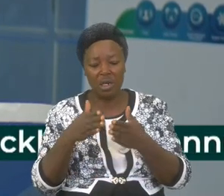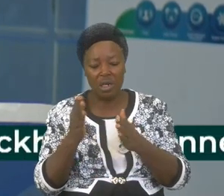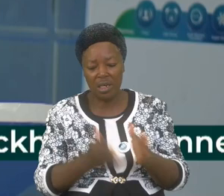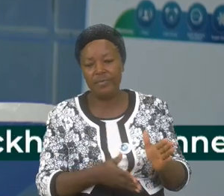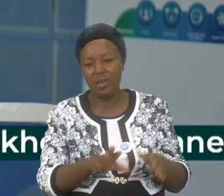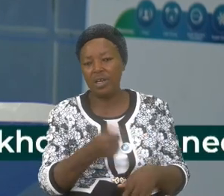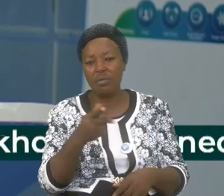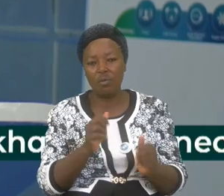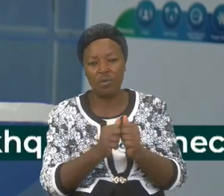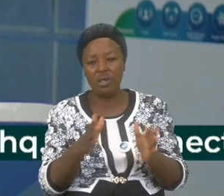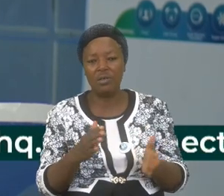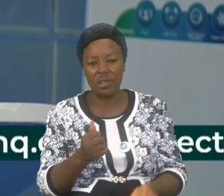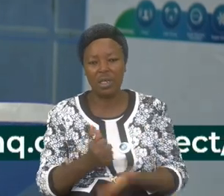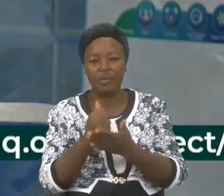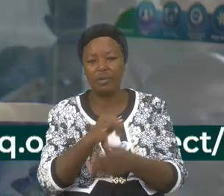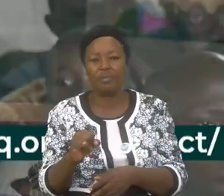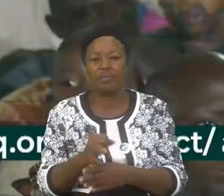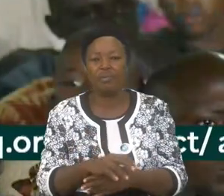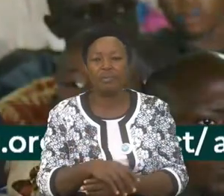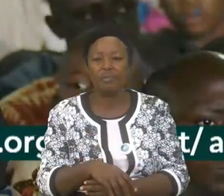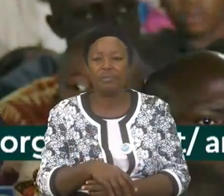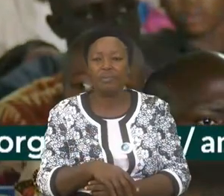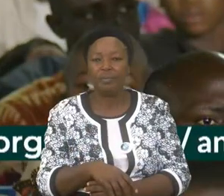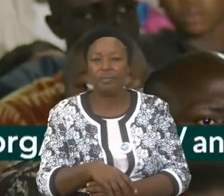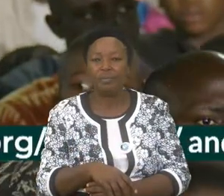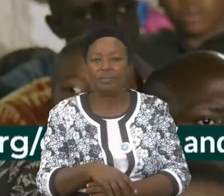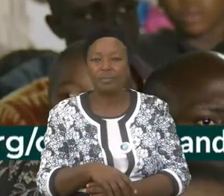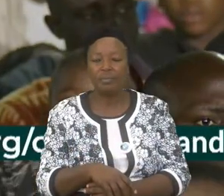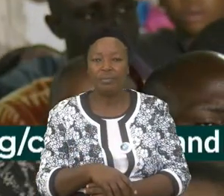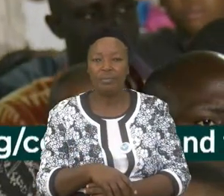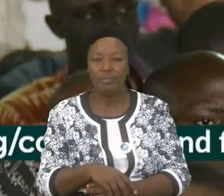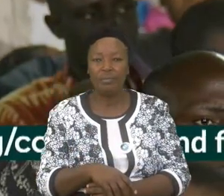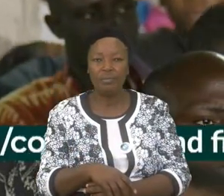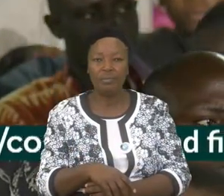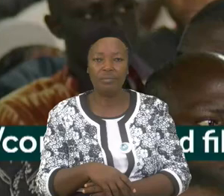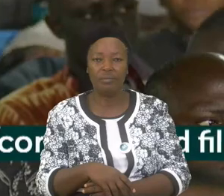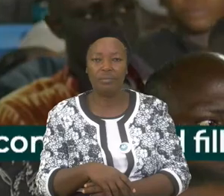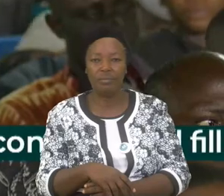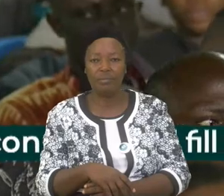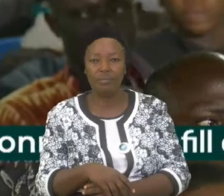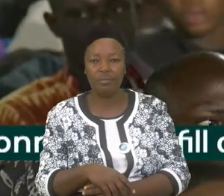Move to the back. People are there standing.